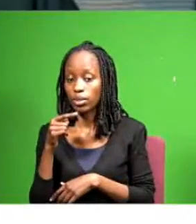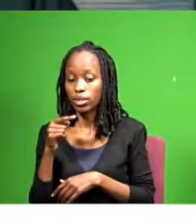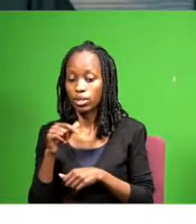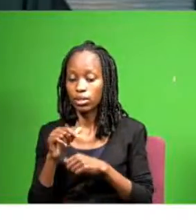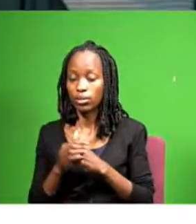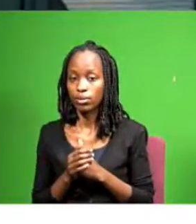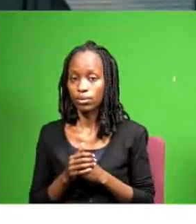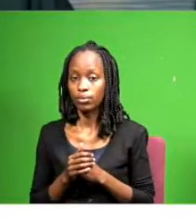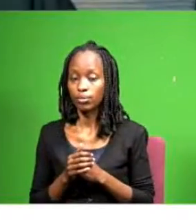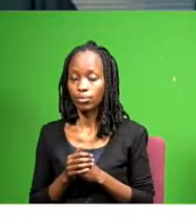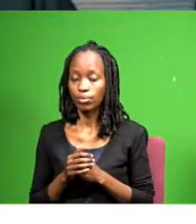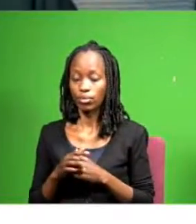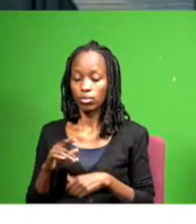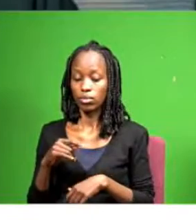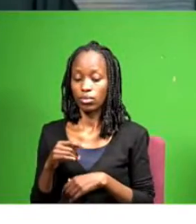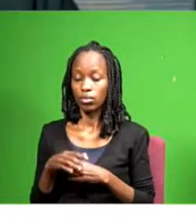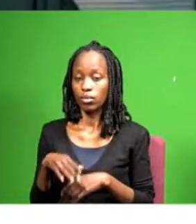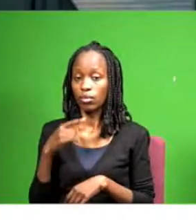reaction or